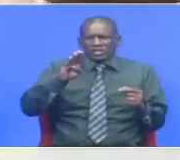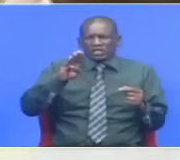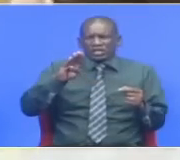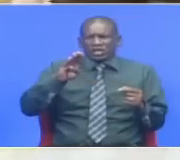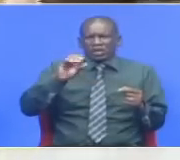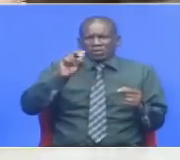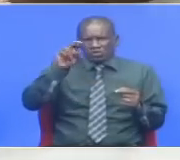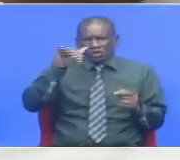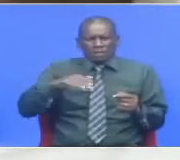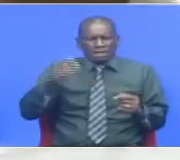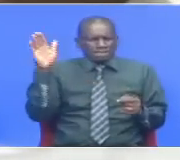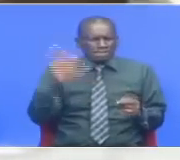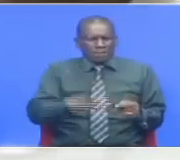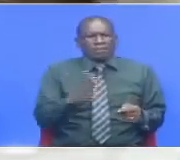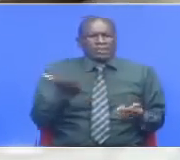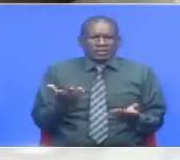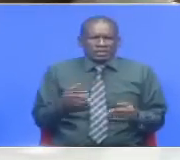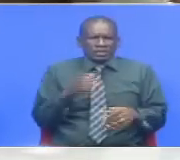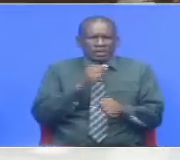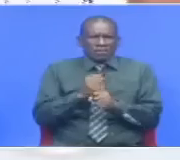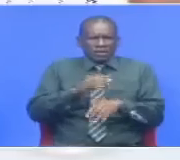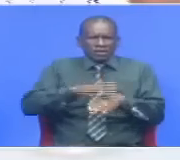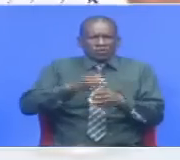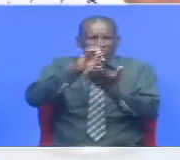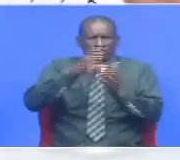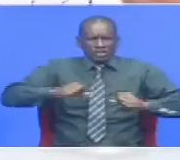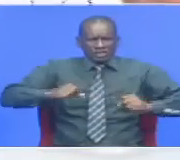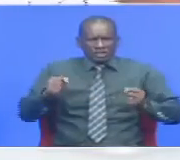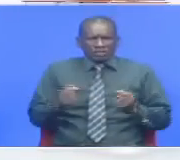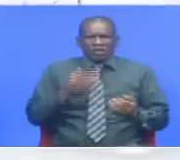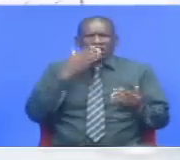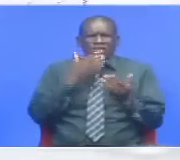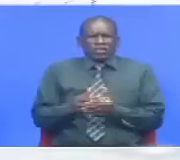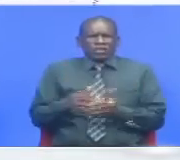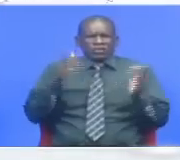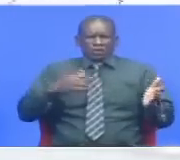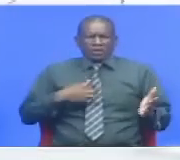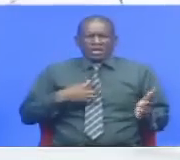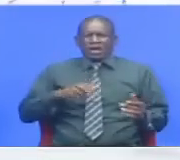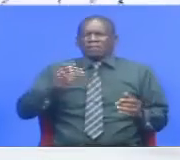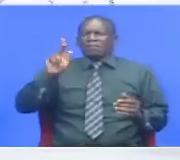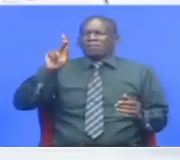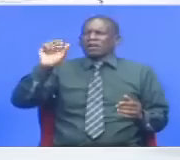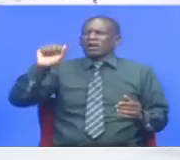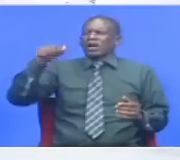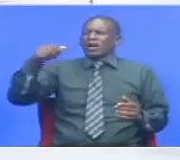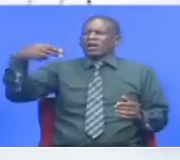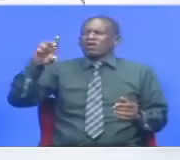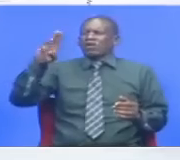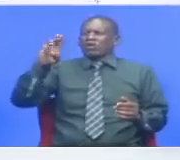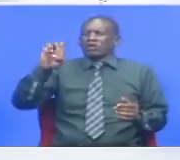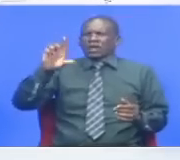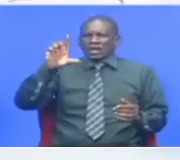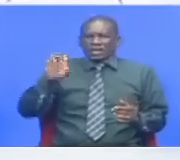the back a day keeps the good doctor happy. Asante sana, mimi ndio Khalwale.